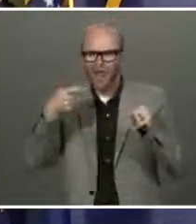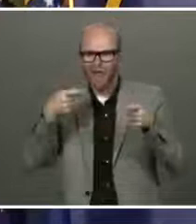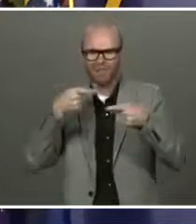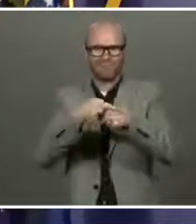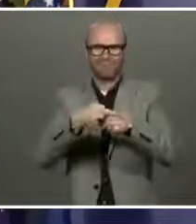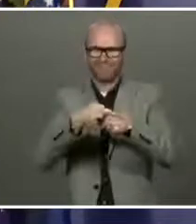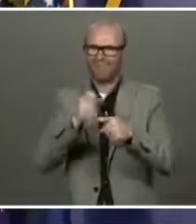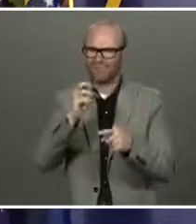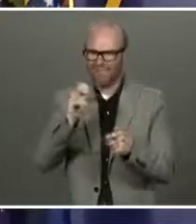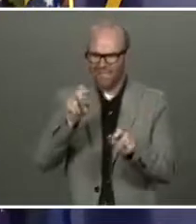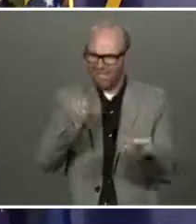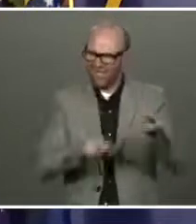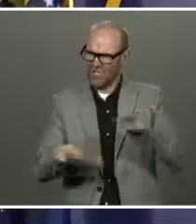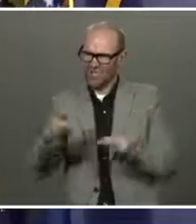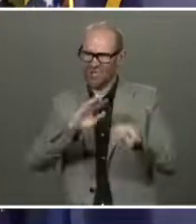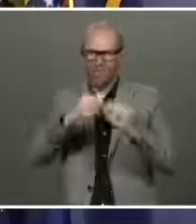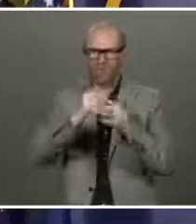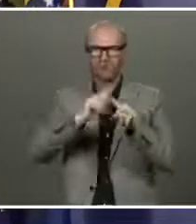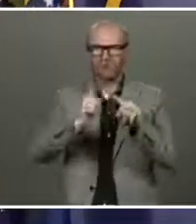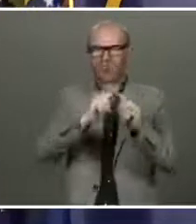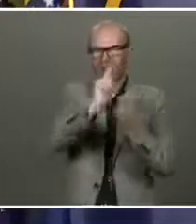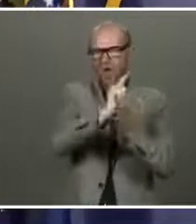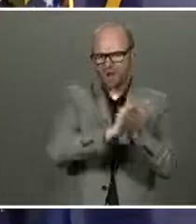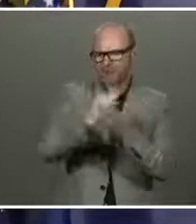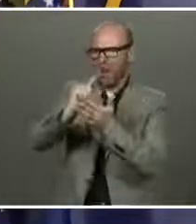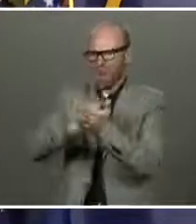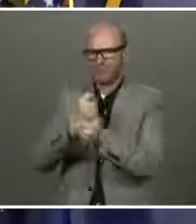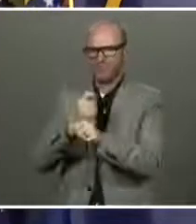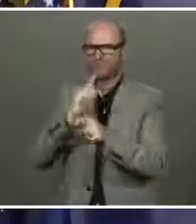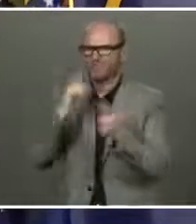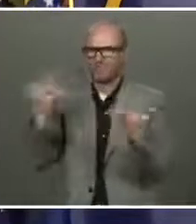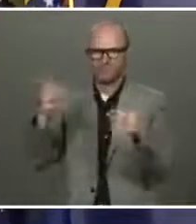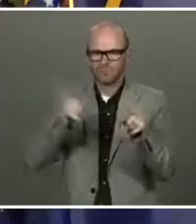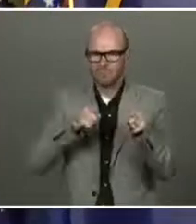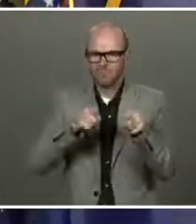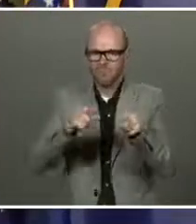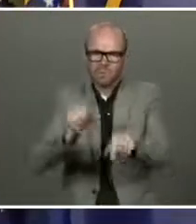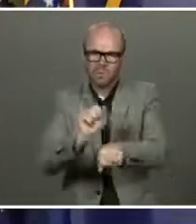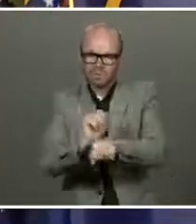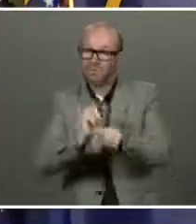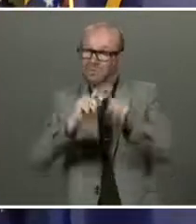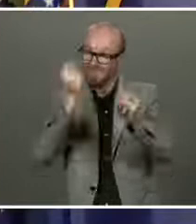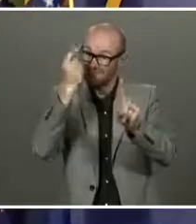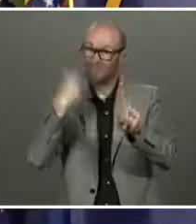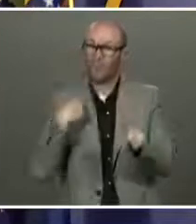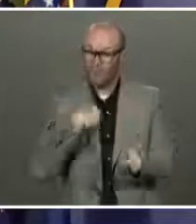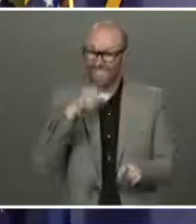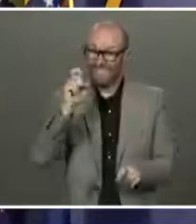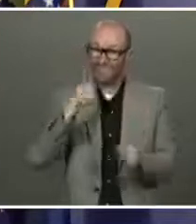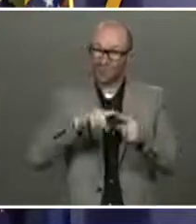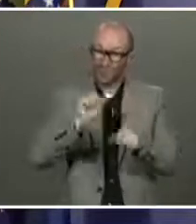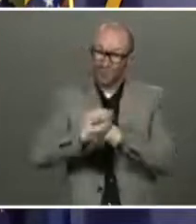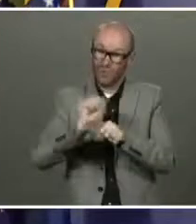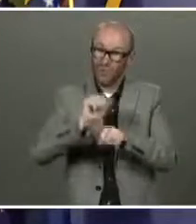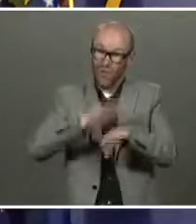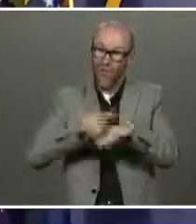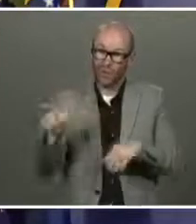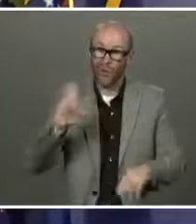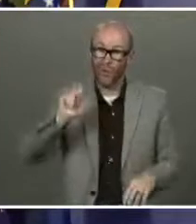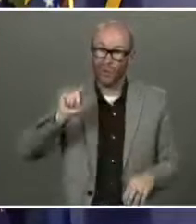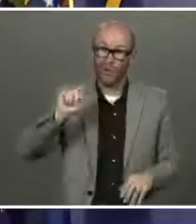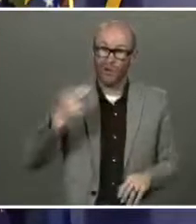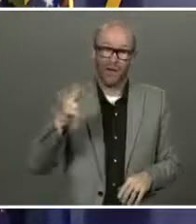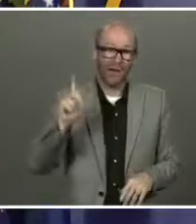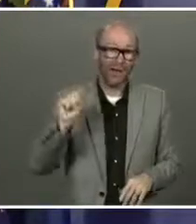anyway. But let me just say this: we have to do more for Utah Lake. We have a bill, a